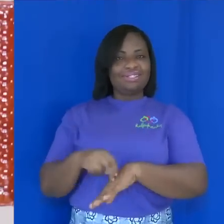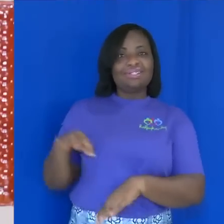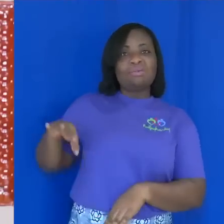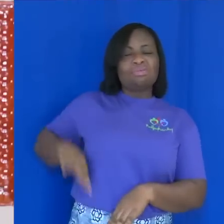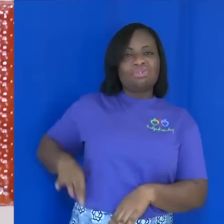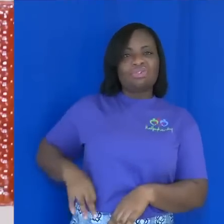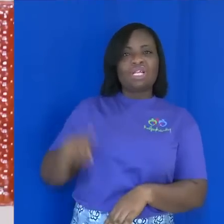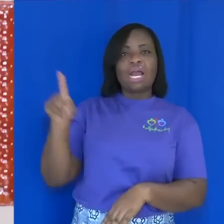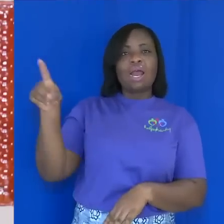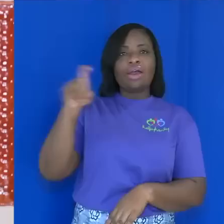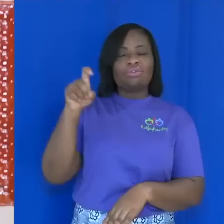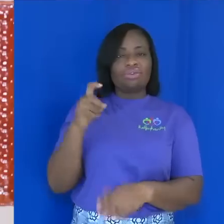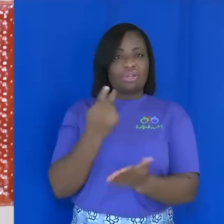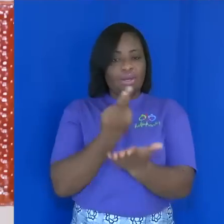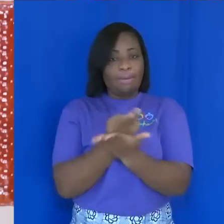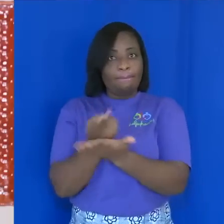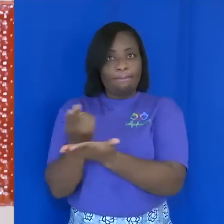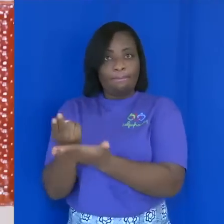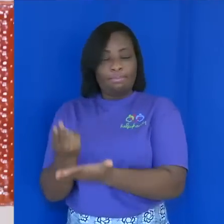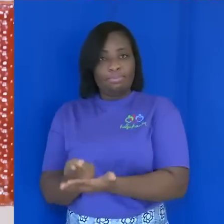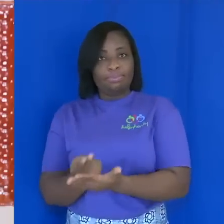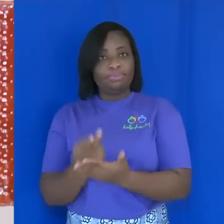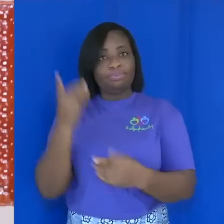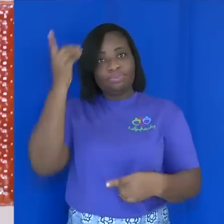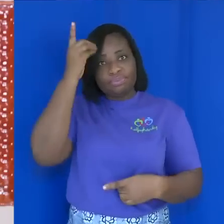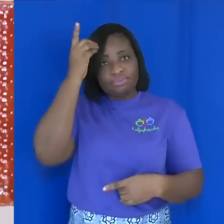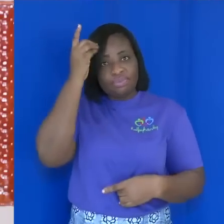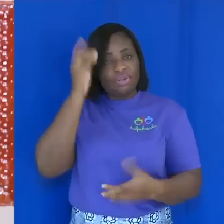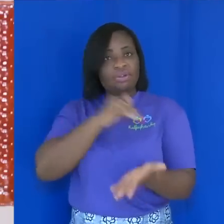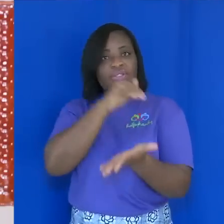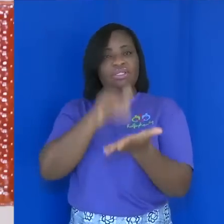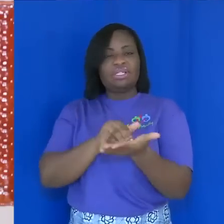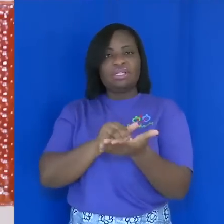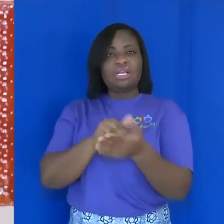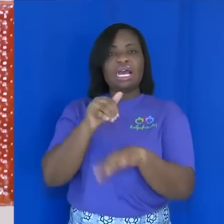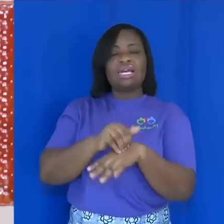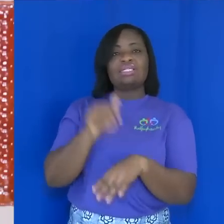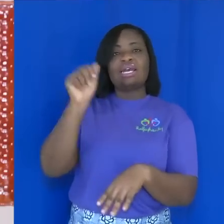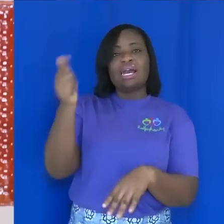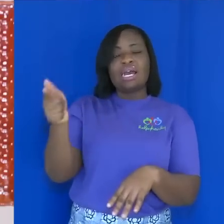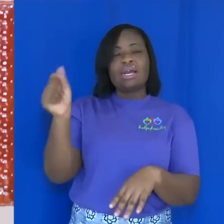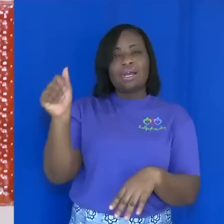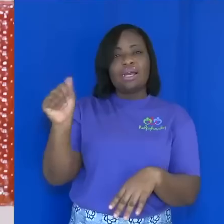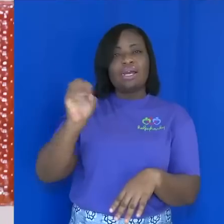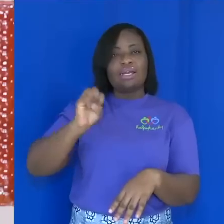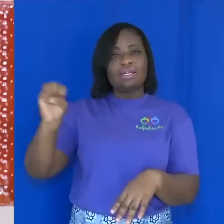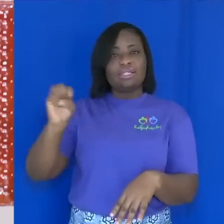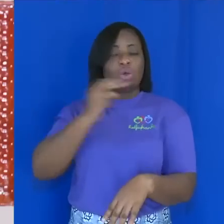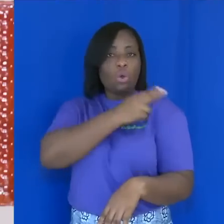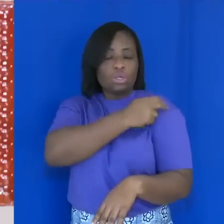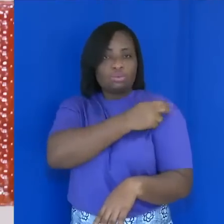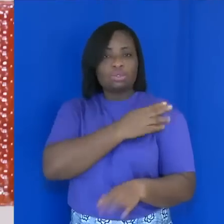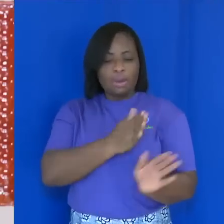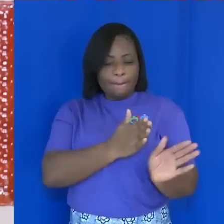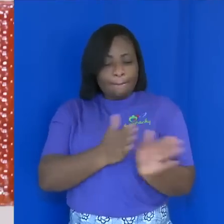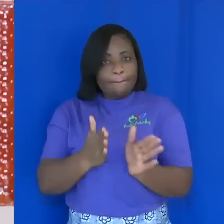of a 100-bed infectious diseases center located at the Ghana East Municipal Hospital, with plans